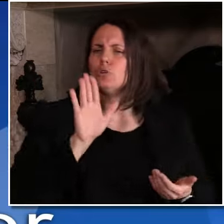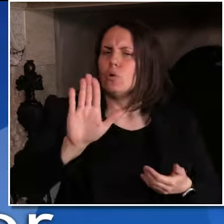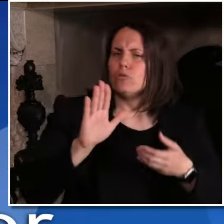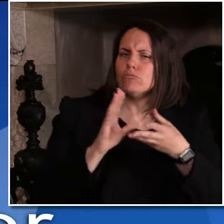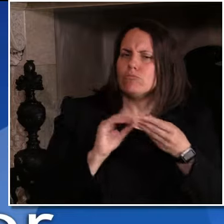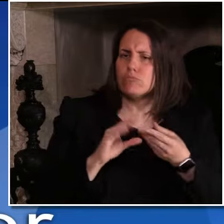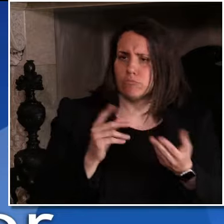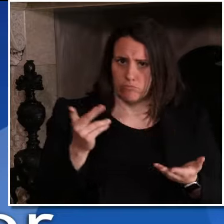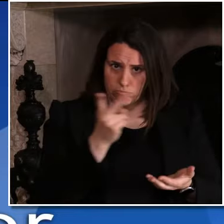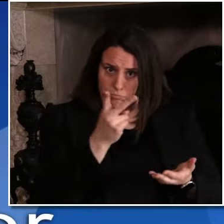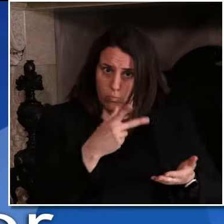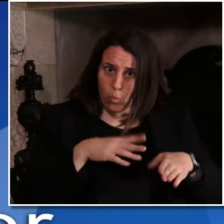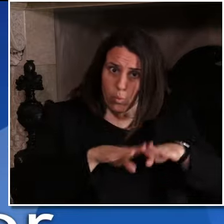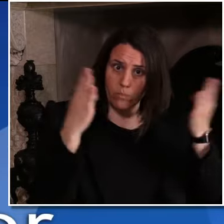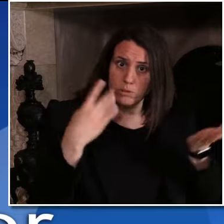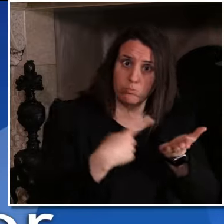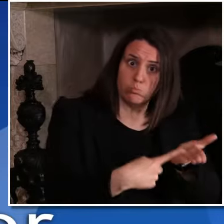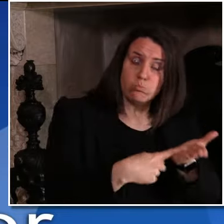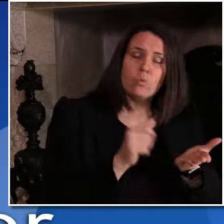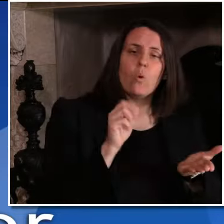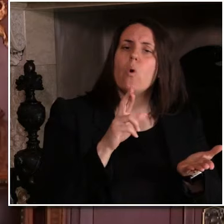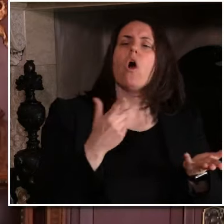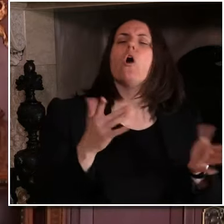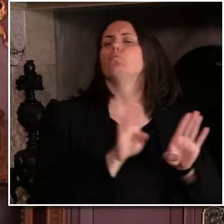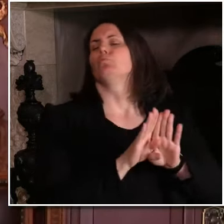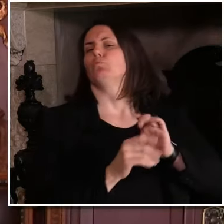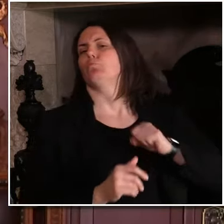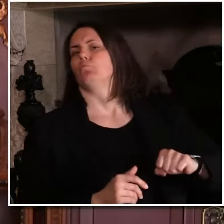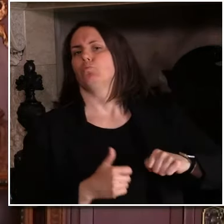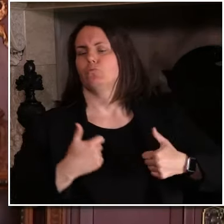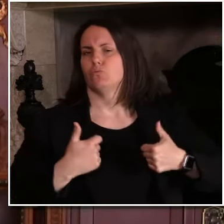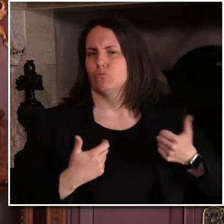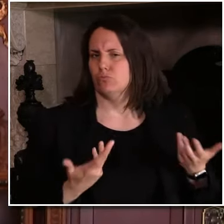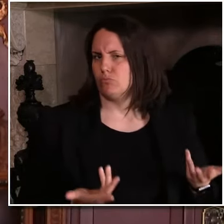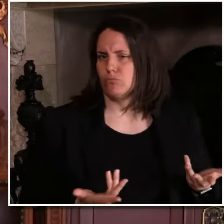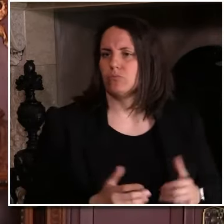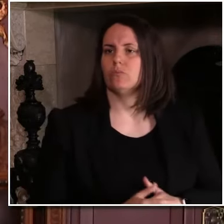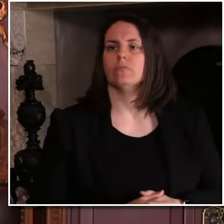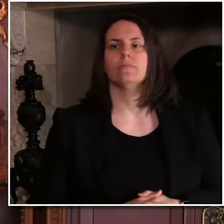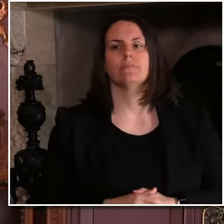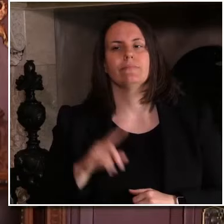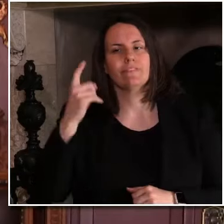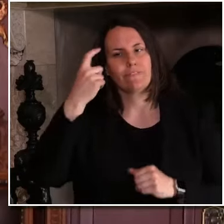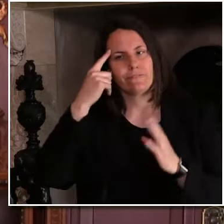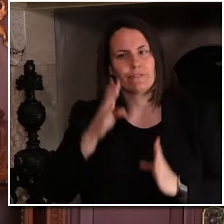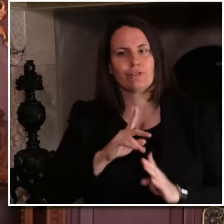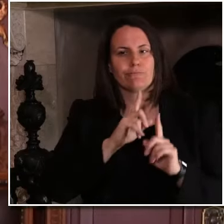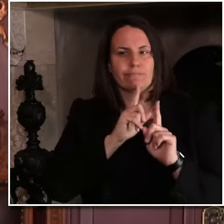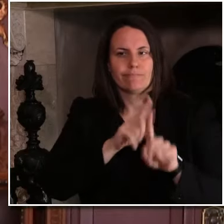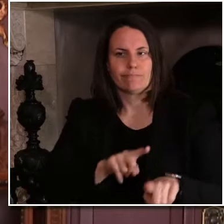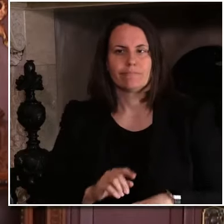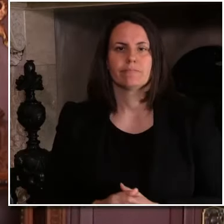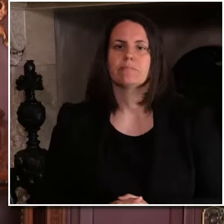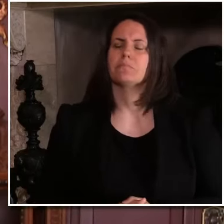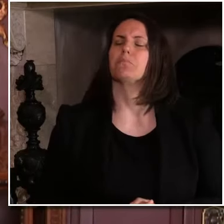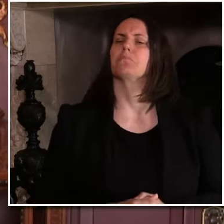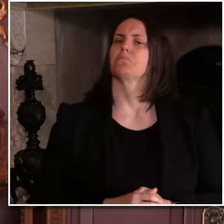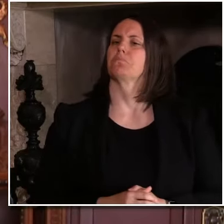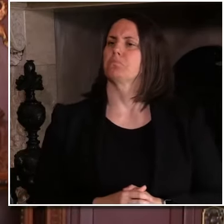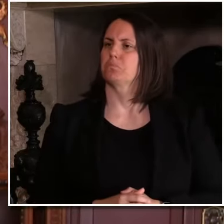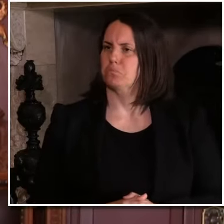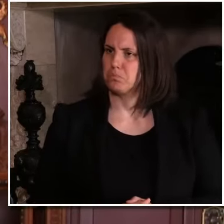Well, that's an interesting comment. I think our staff members talk to their staff members every single day.